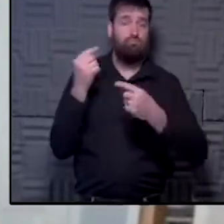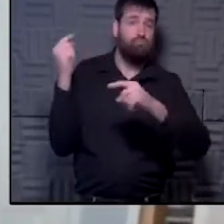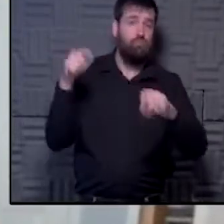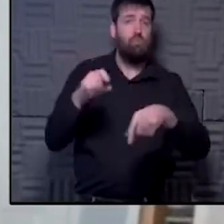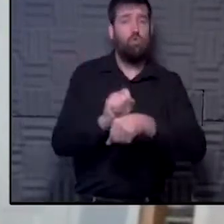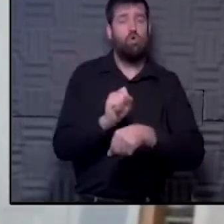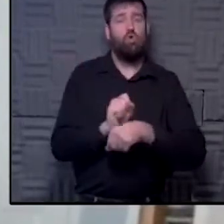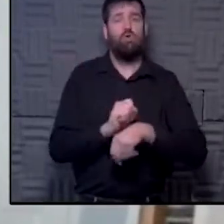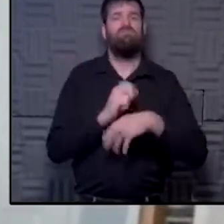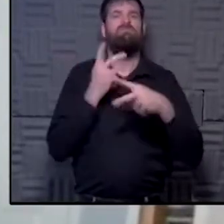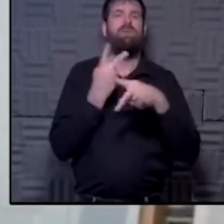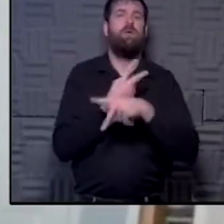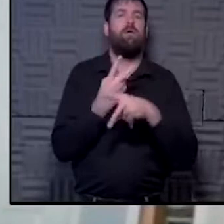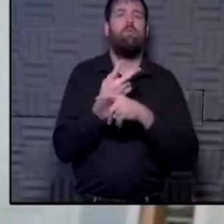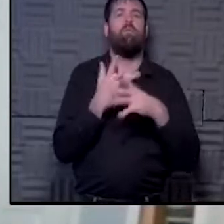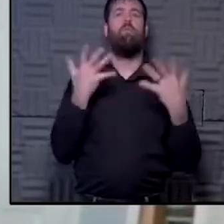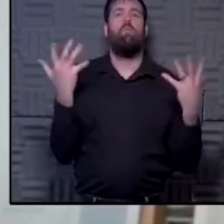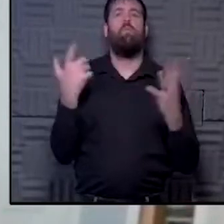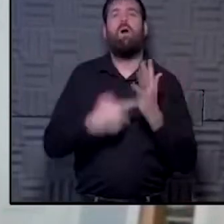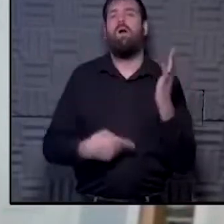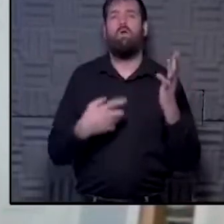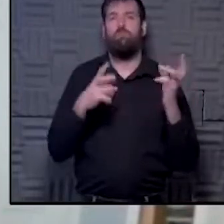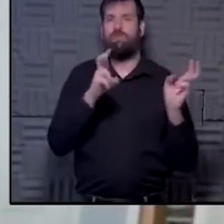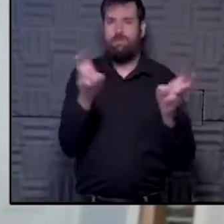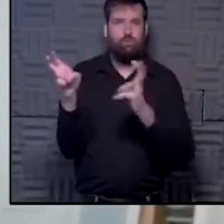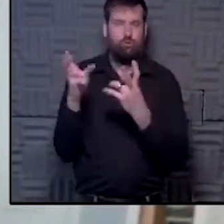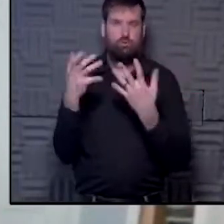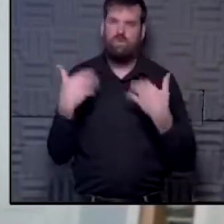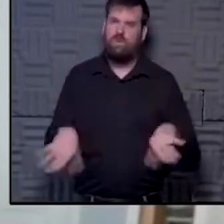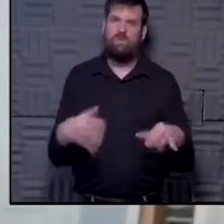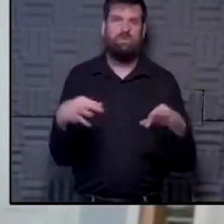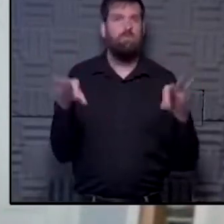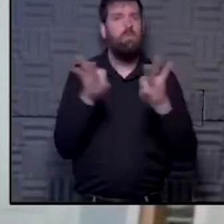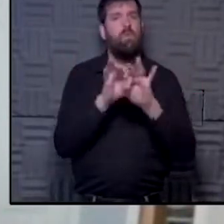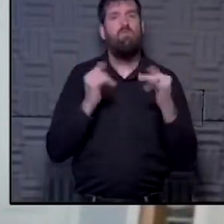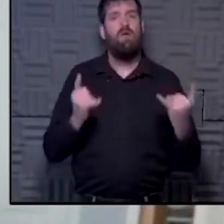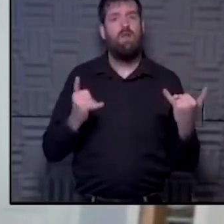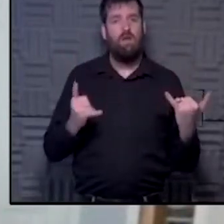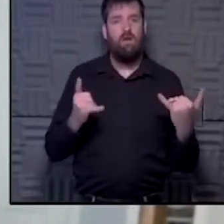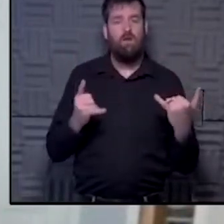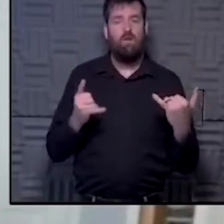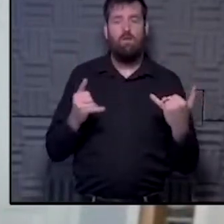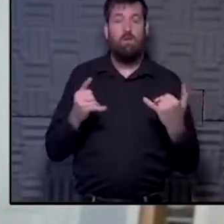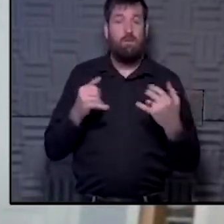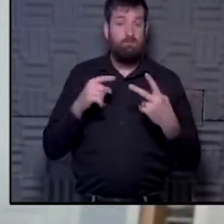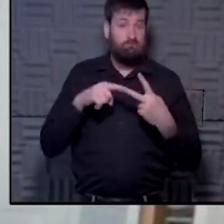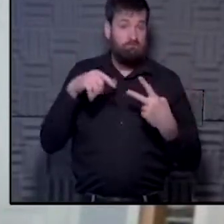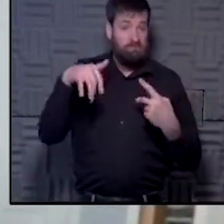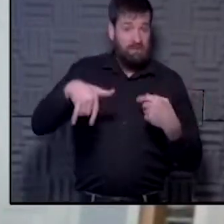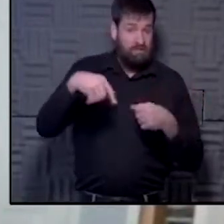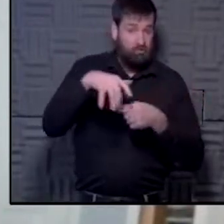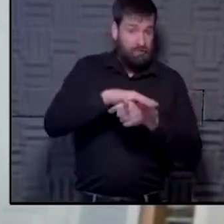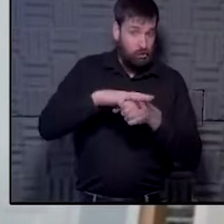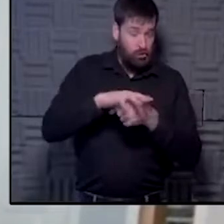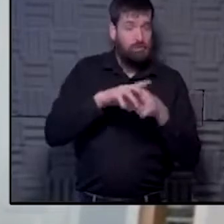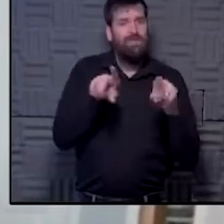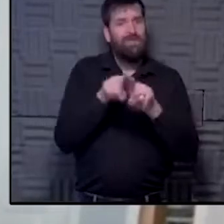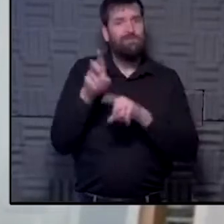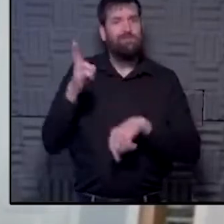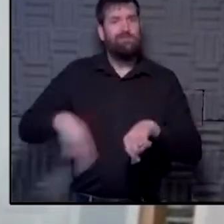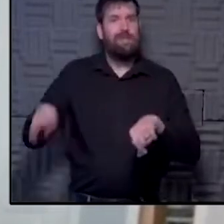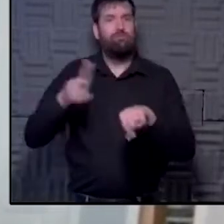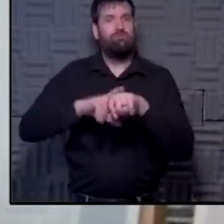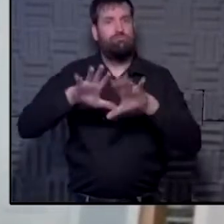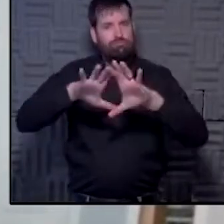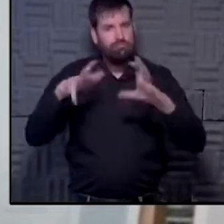figure out what are those issues that are most important right now in the communities that we serve, this region as well as nationally. And then